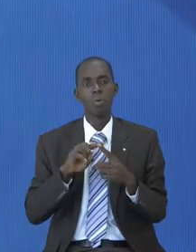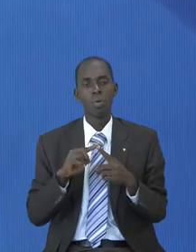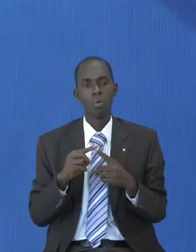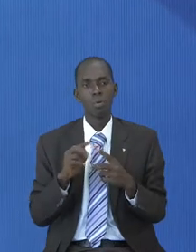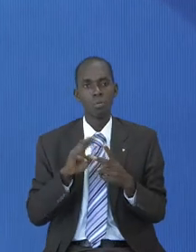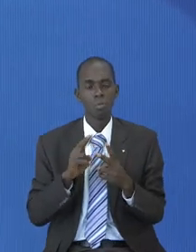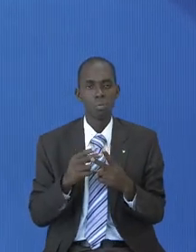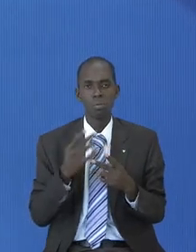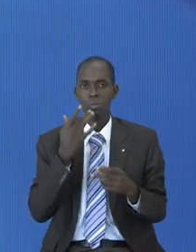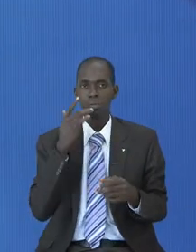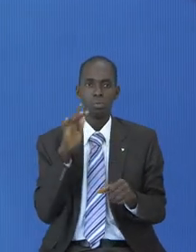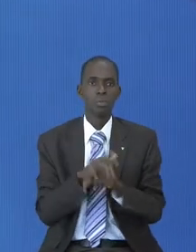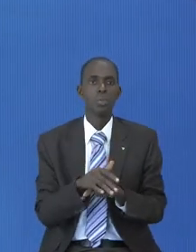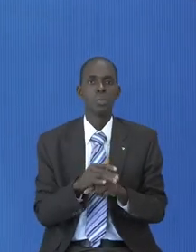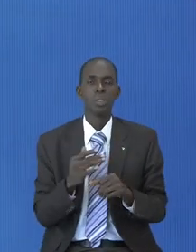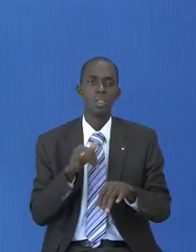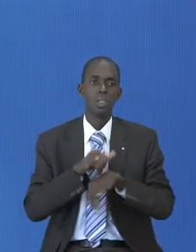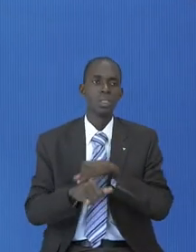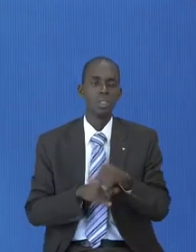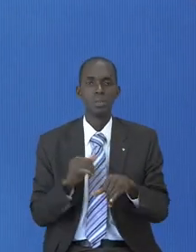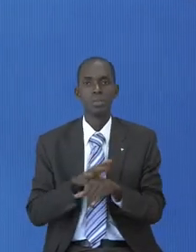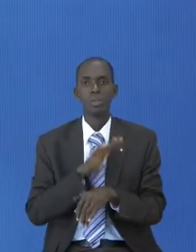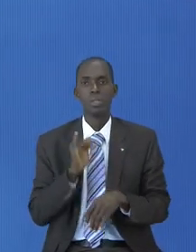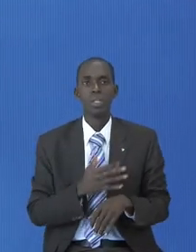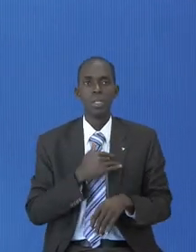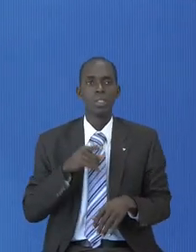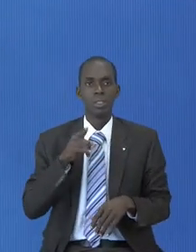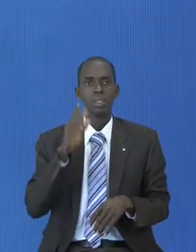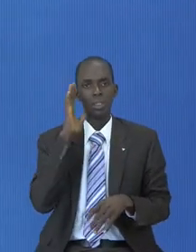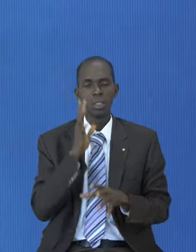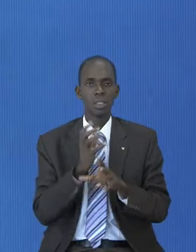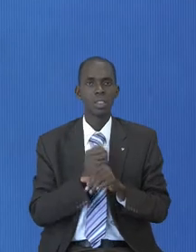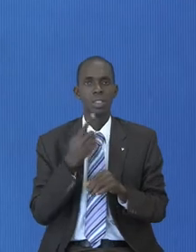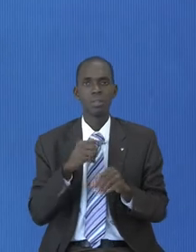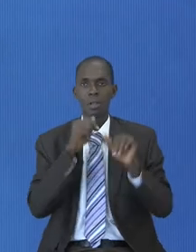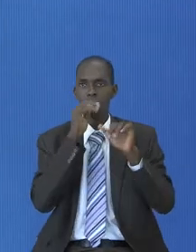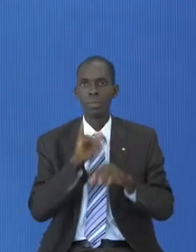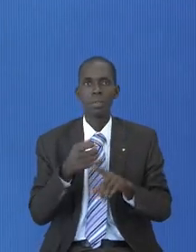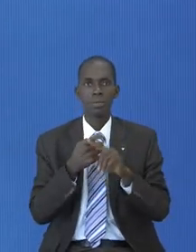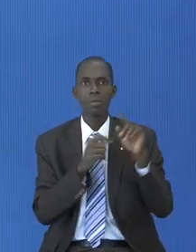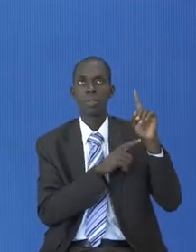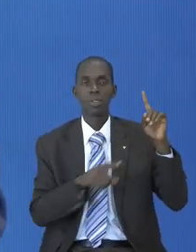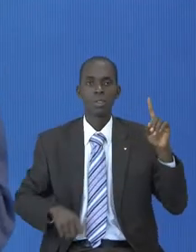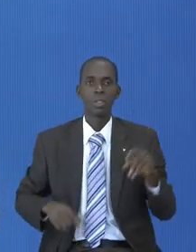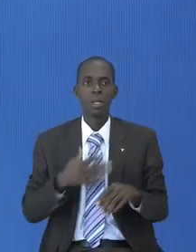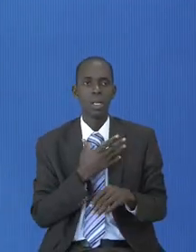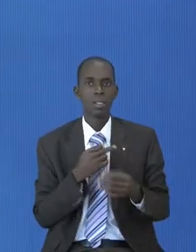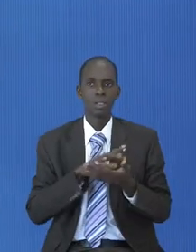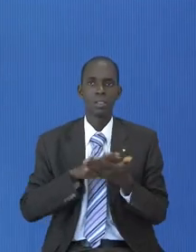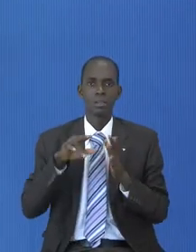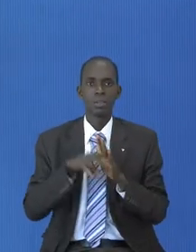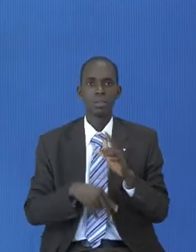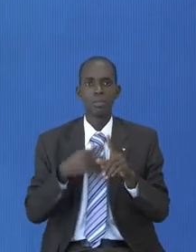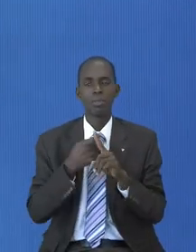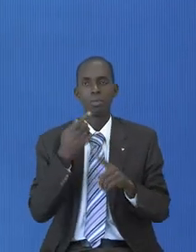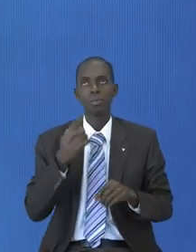deceitfully. And he shall receive the blessing from the Lord, and righteousness from the